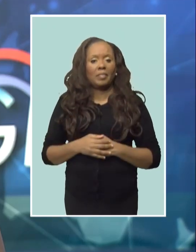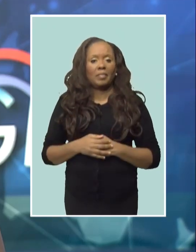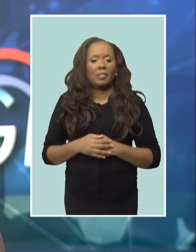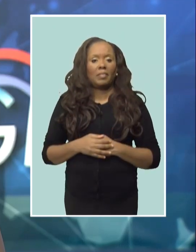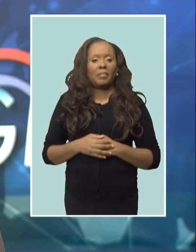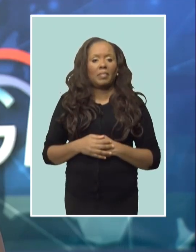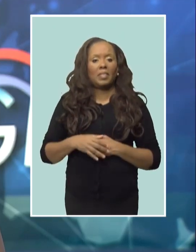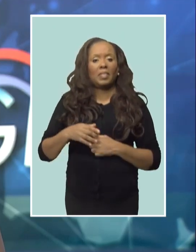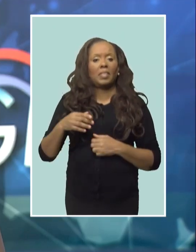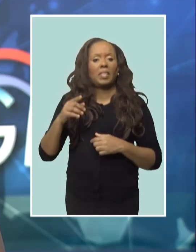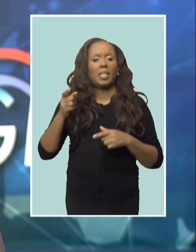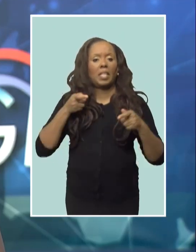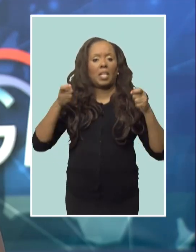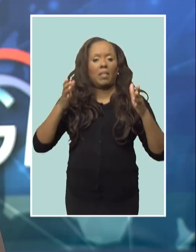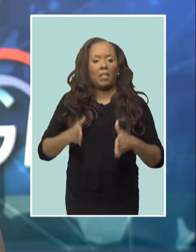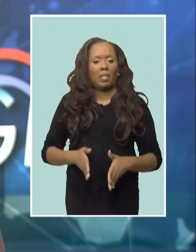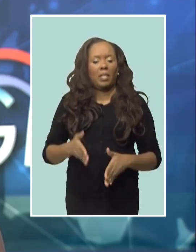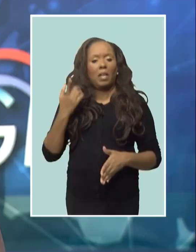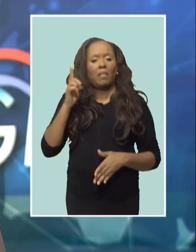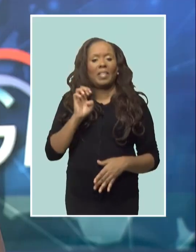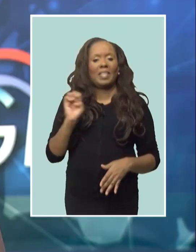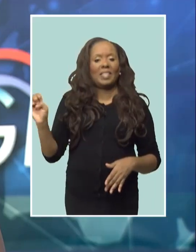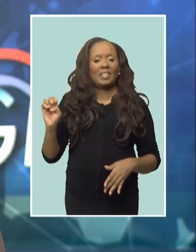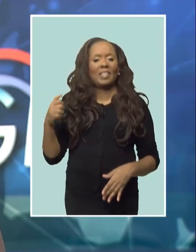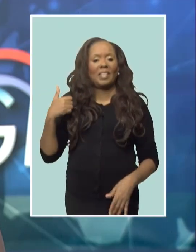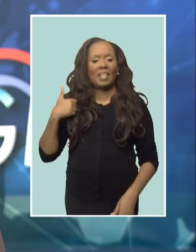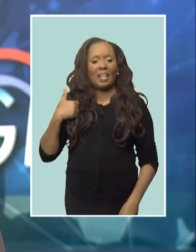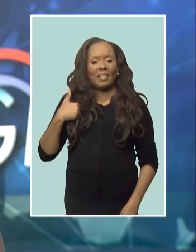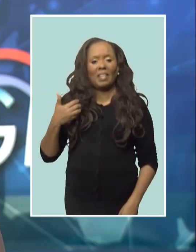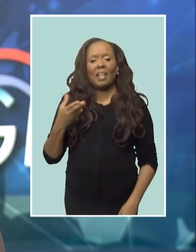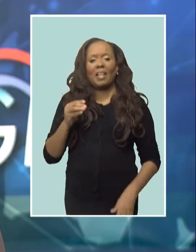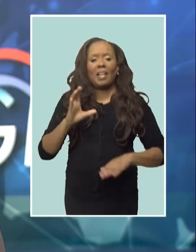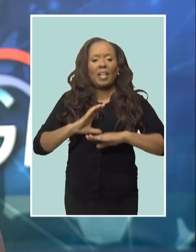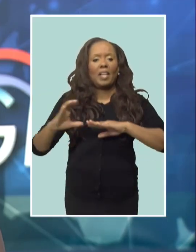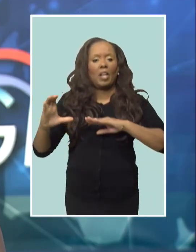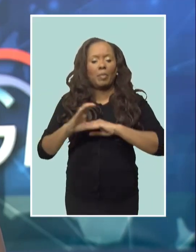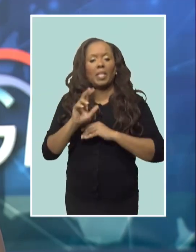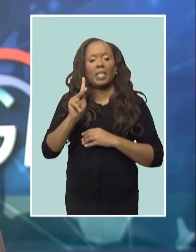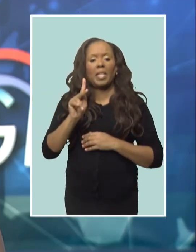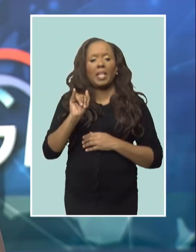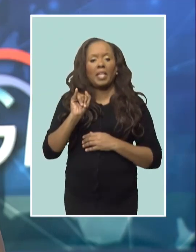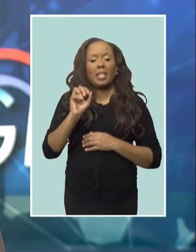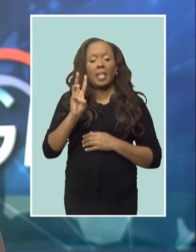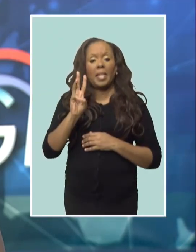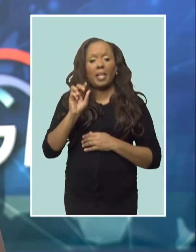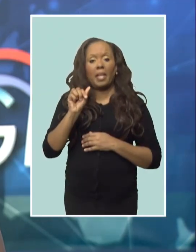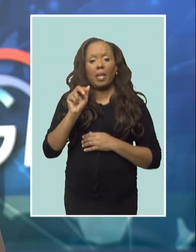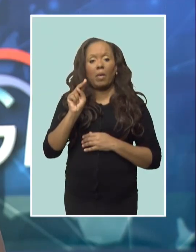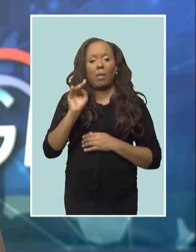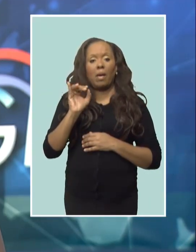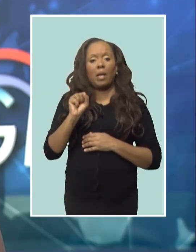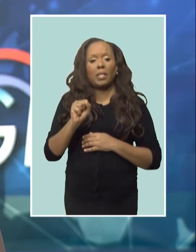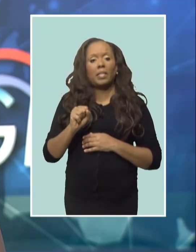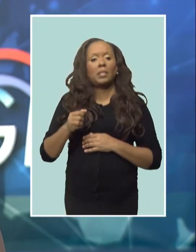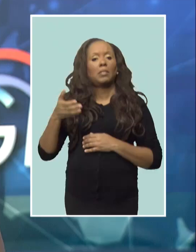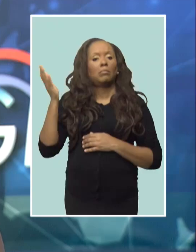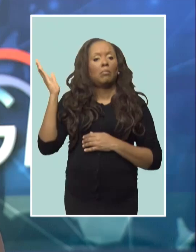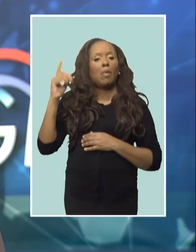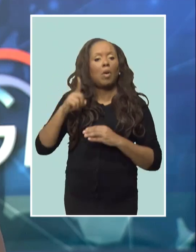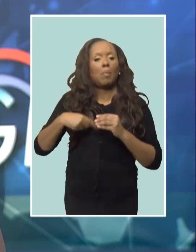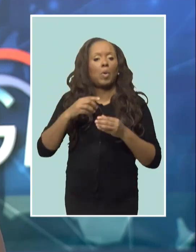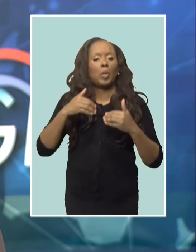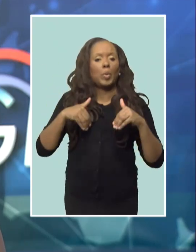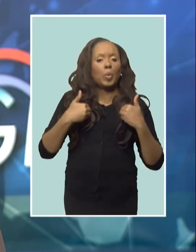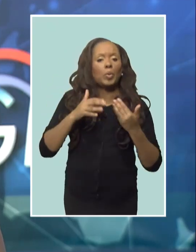Caribbean Kiwanis District, Cynthia Blackman, spoke to the 100th anniversary milestone. She says the club has helped the youth, schools and